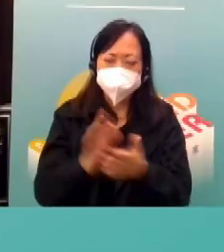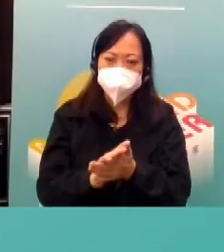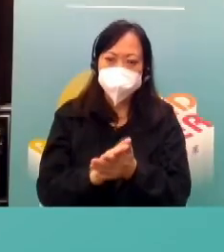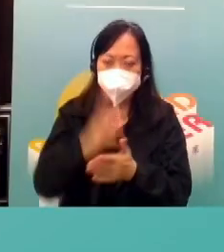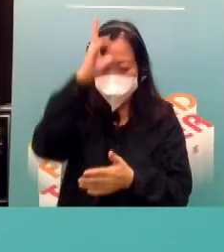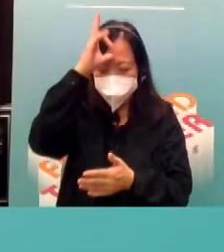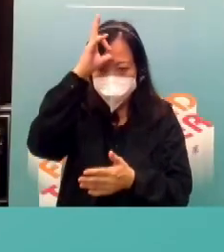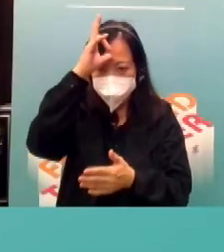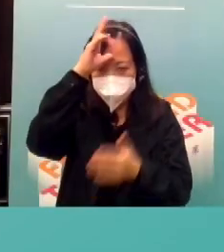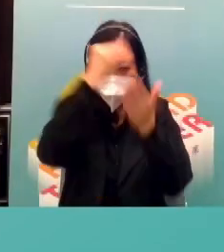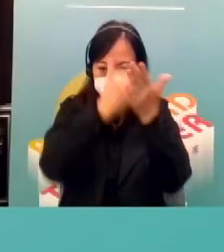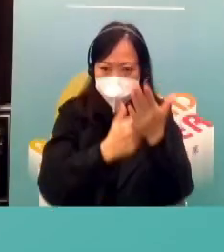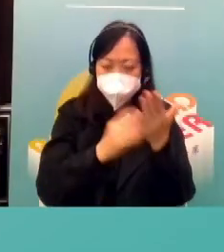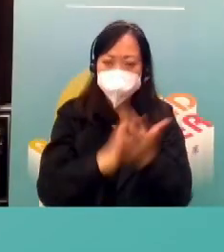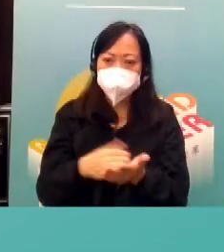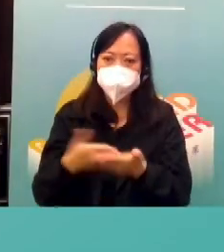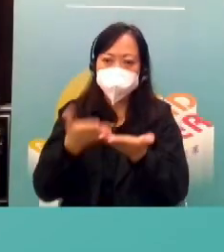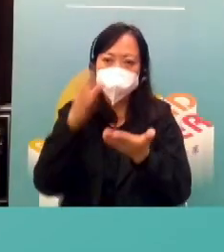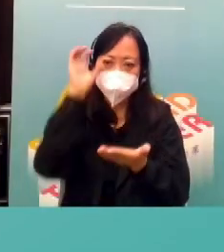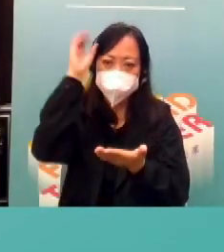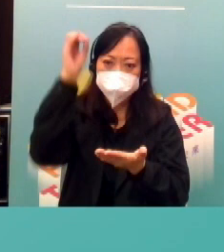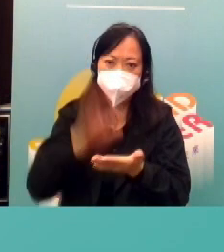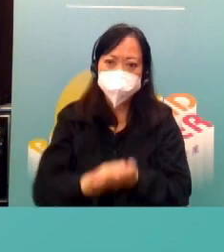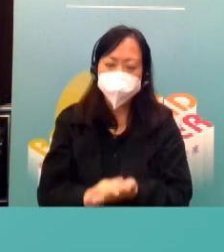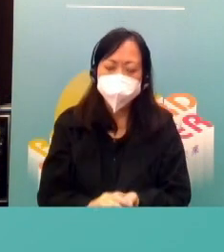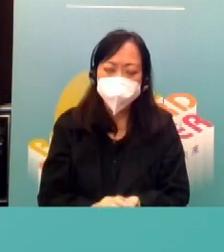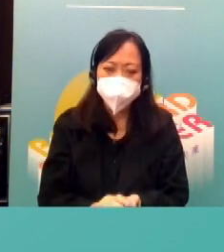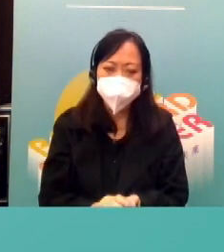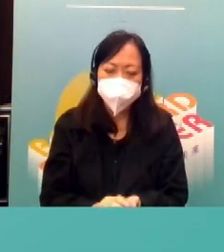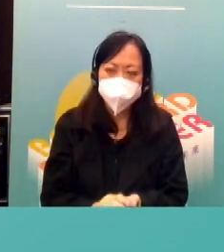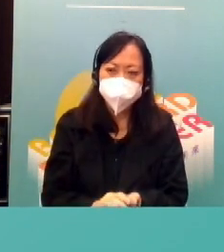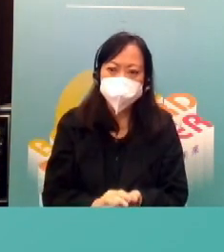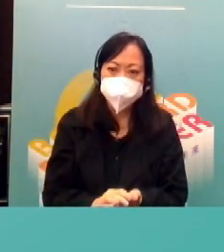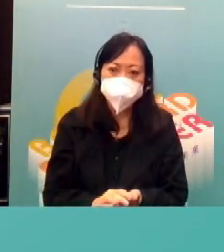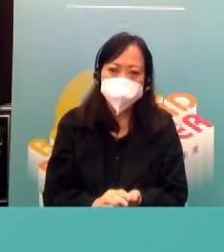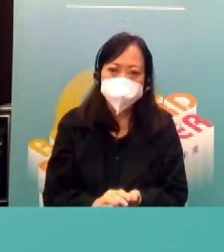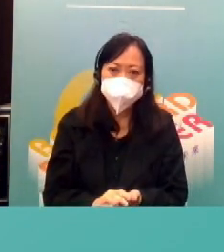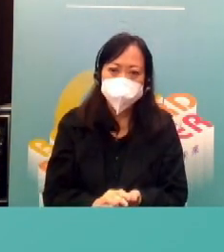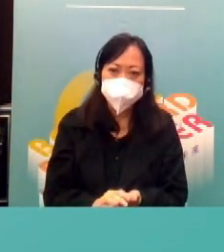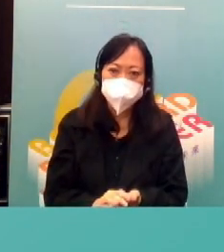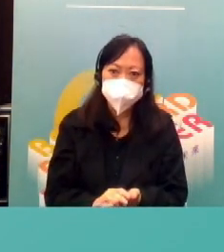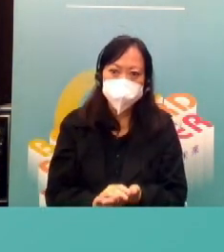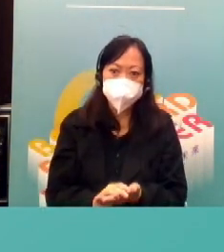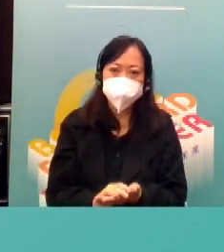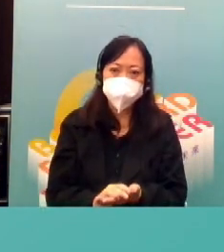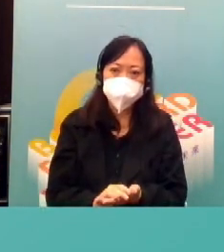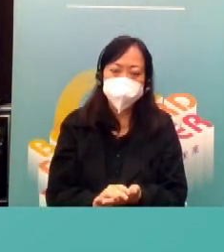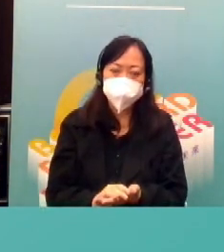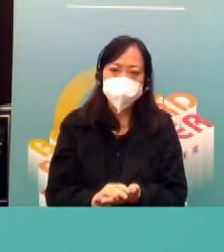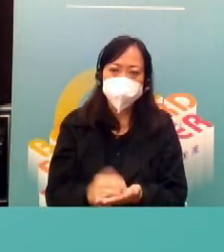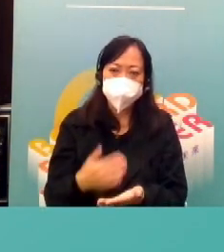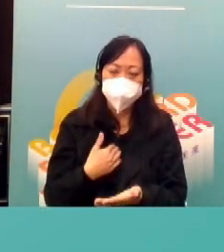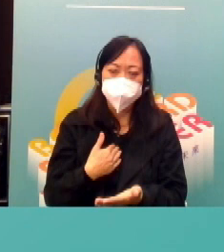have shareholders. I in the UN have governments, so really I work for the governments and I advise them on policy, and we act as a platform for kind